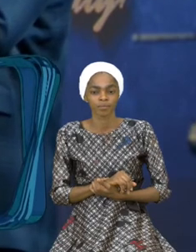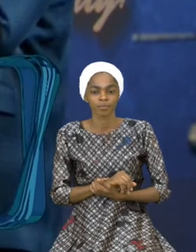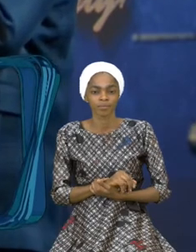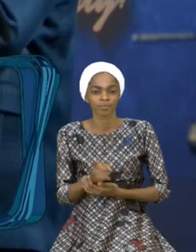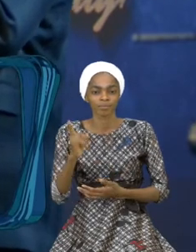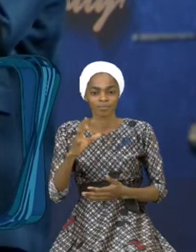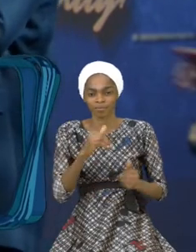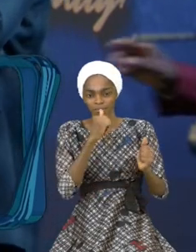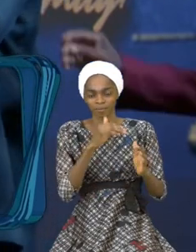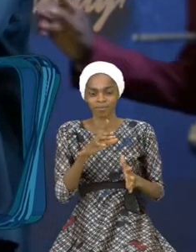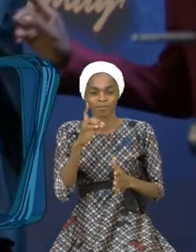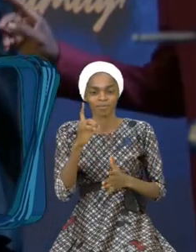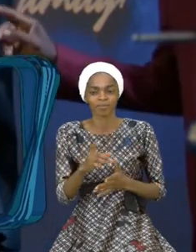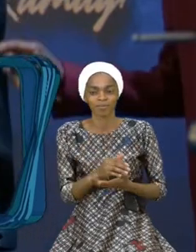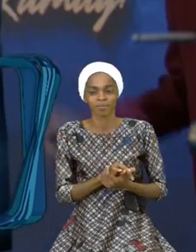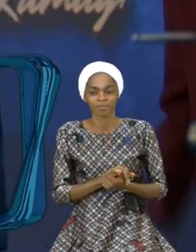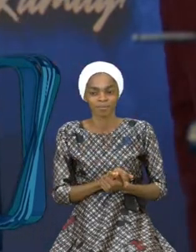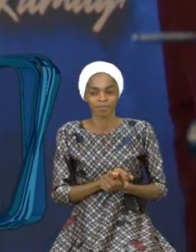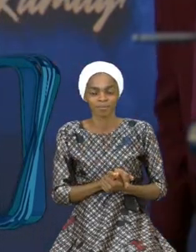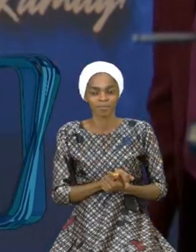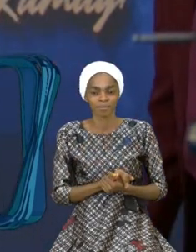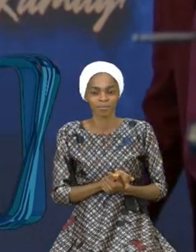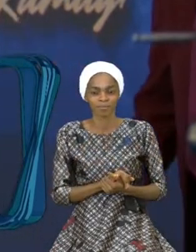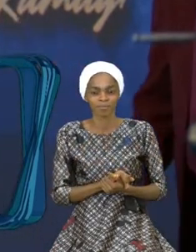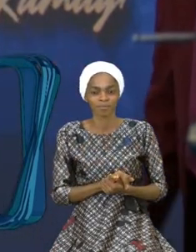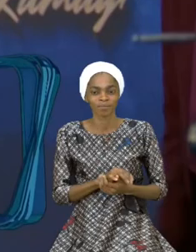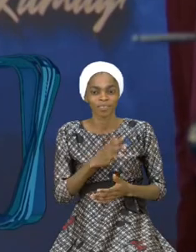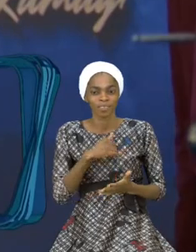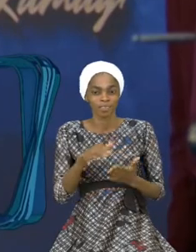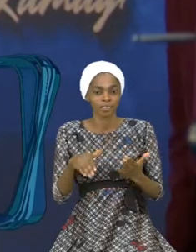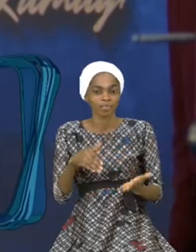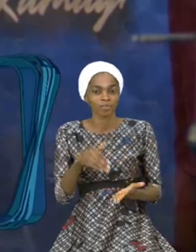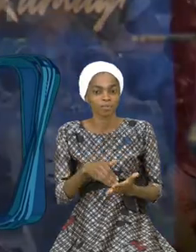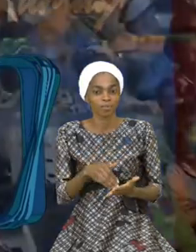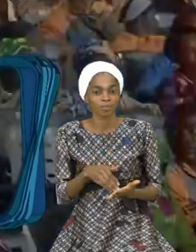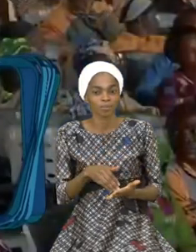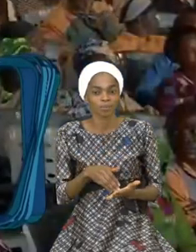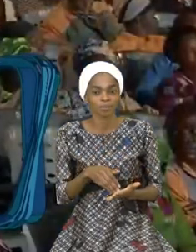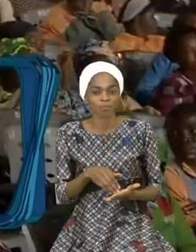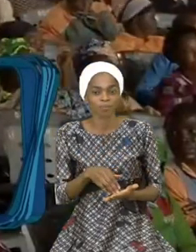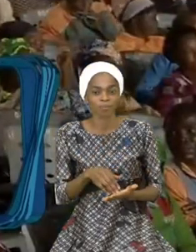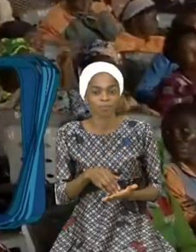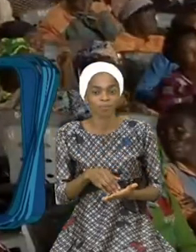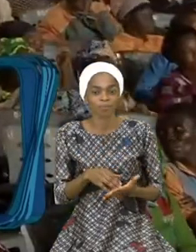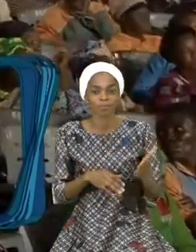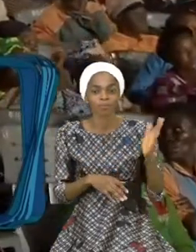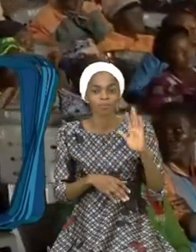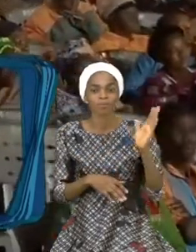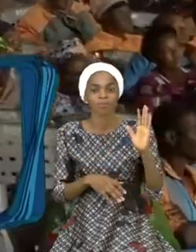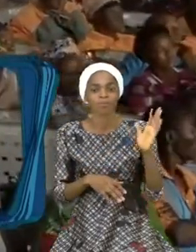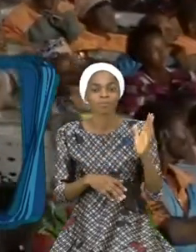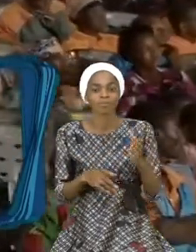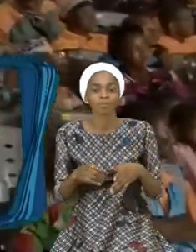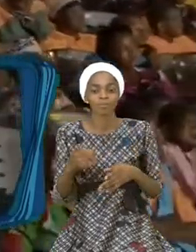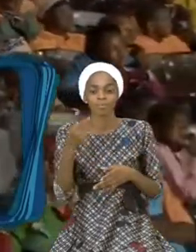you at the middle have you finished if i finish with your flag let me see you at the